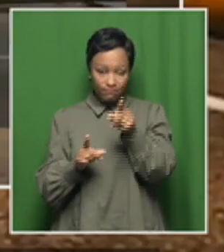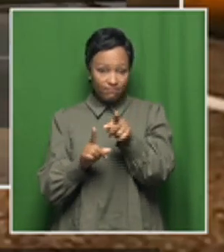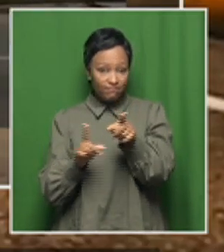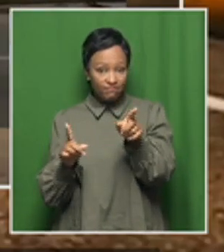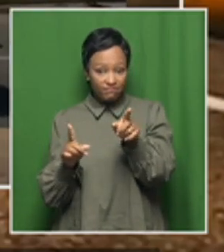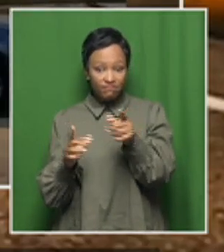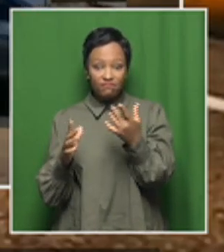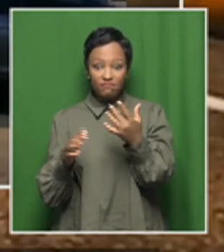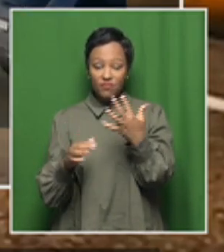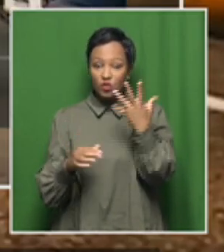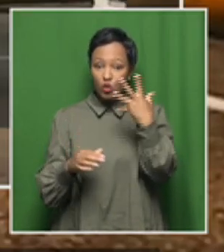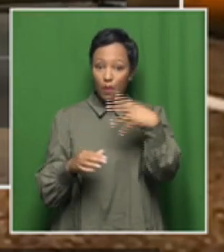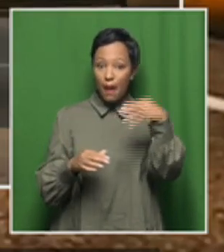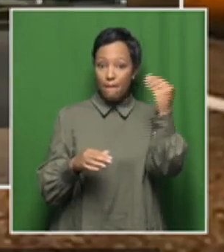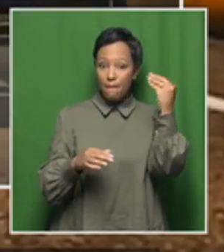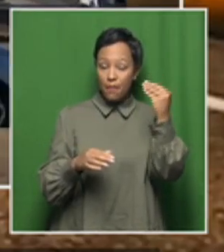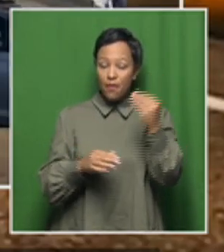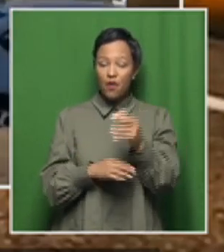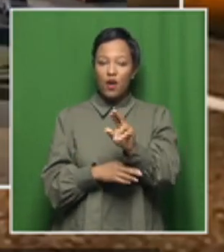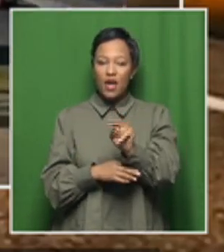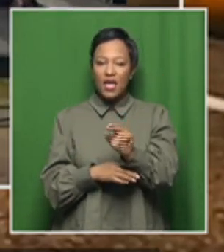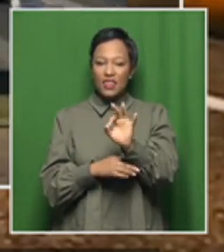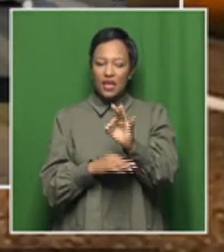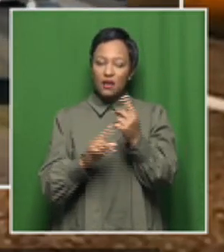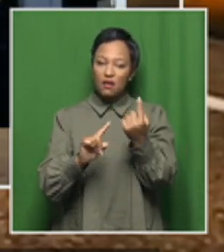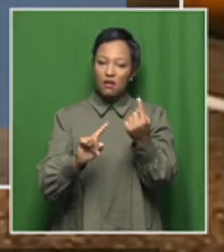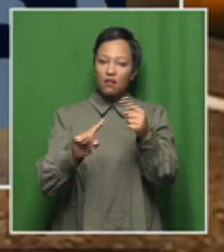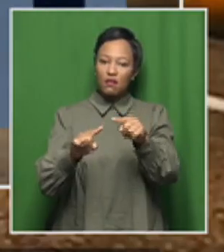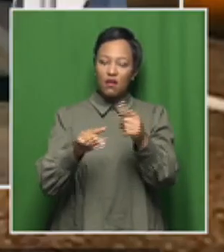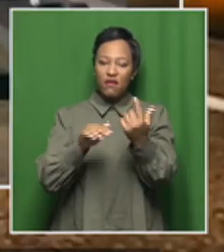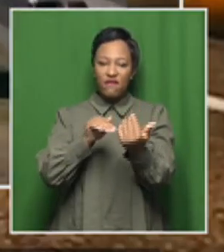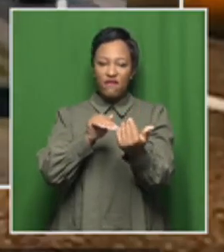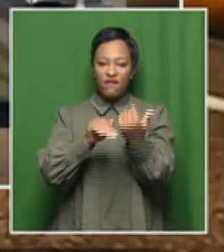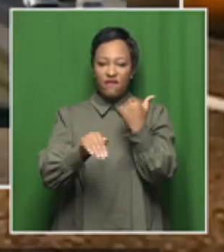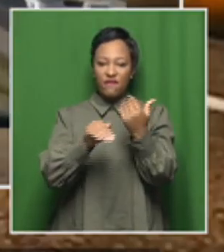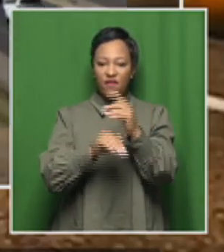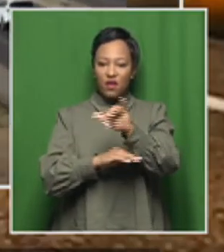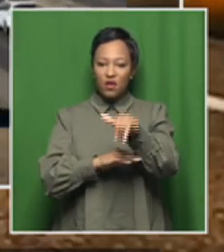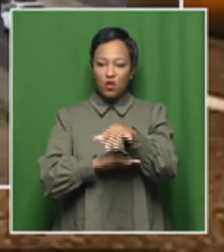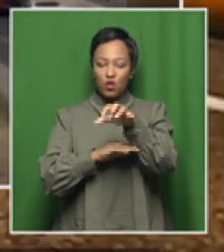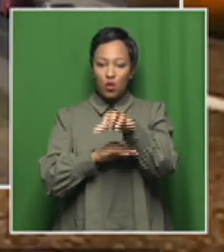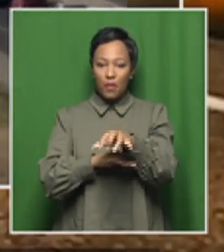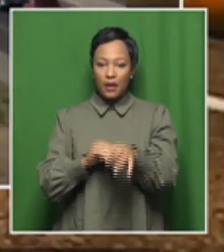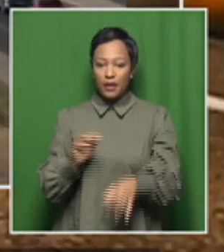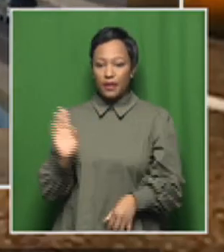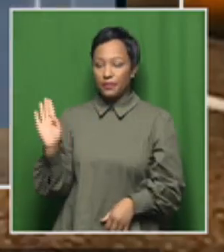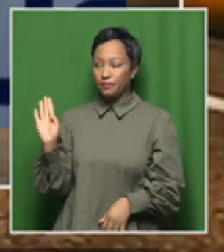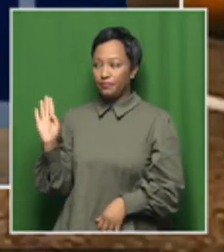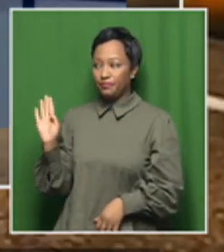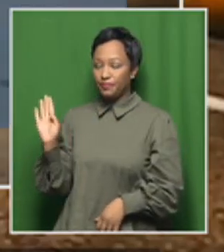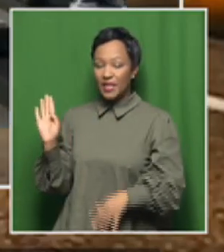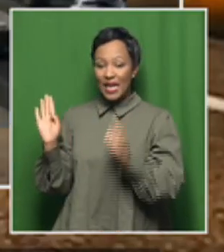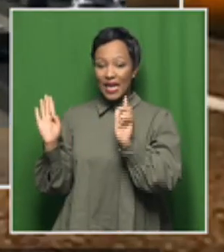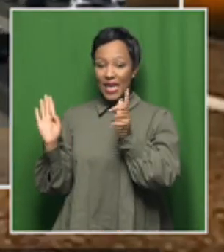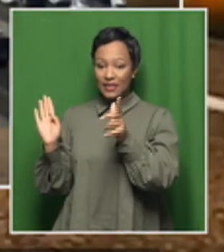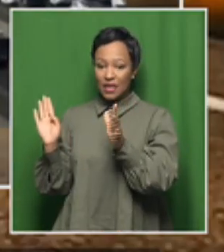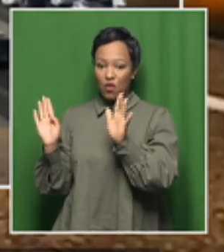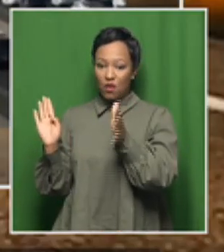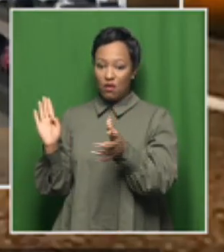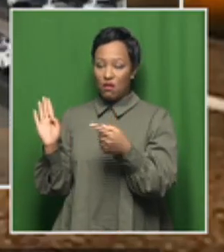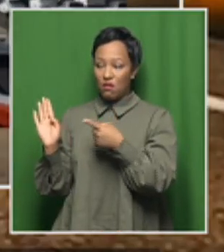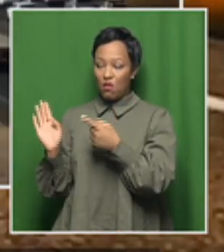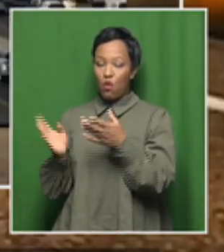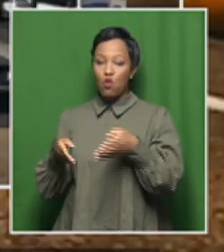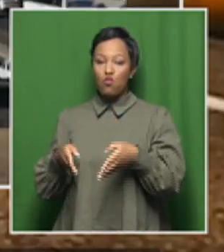to embark on a trip up the M3 highway in Joburg, this is what it's going to look like a little bit later this morning. The roadworks continue